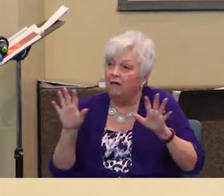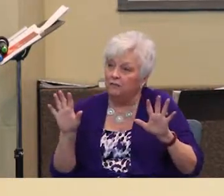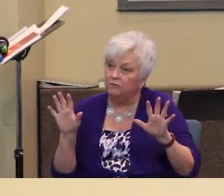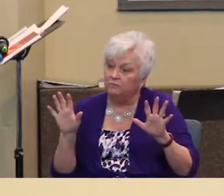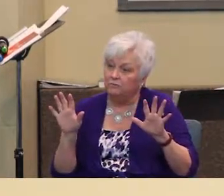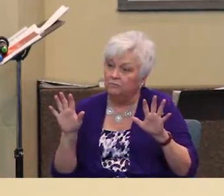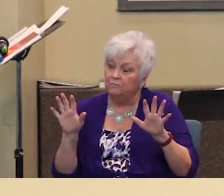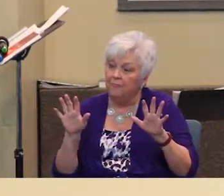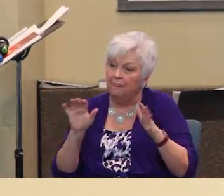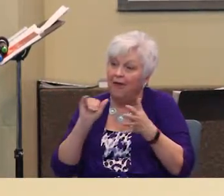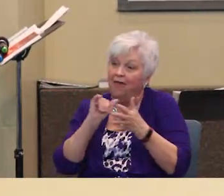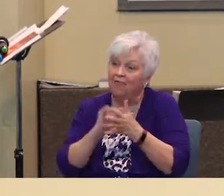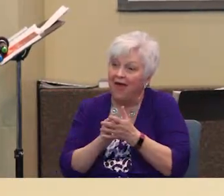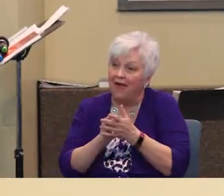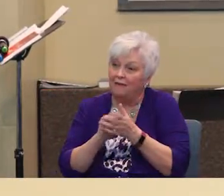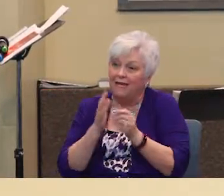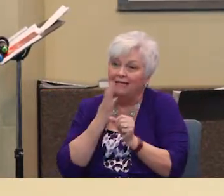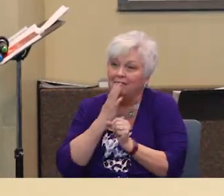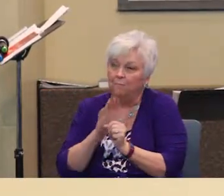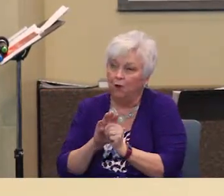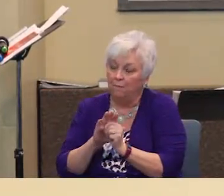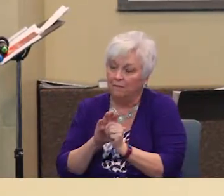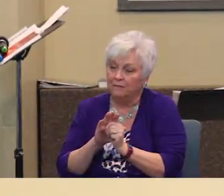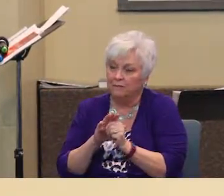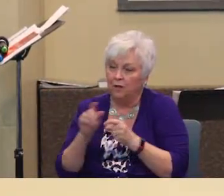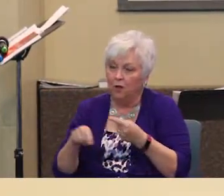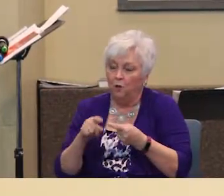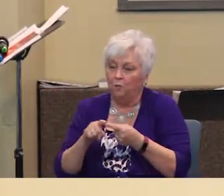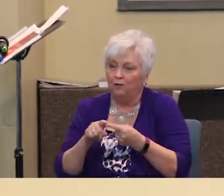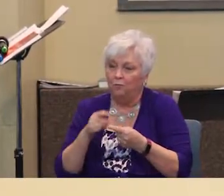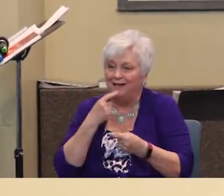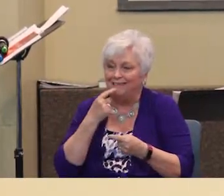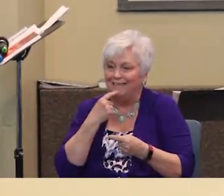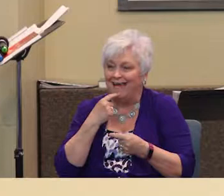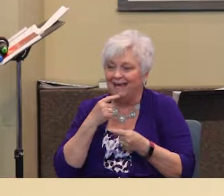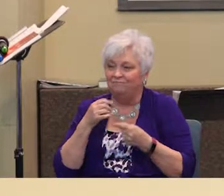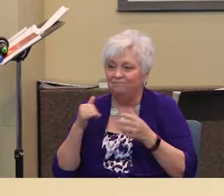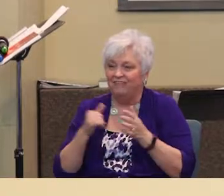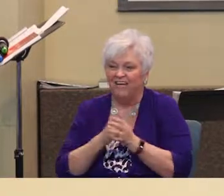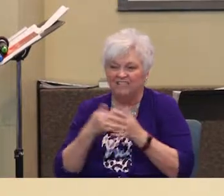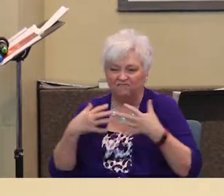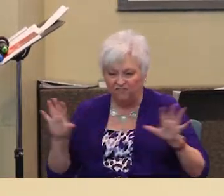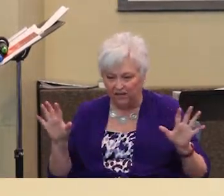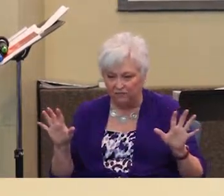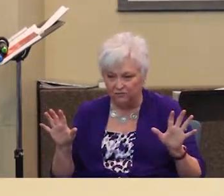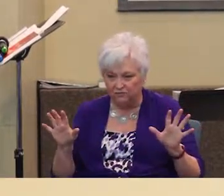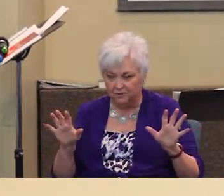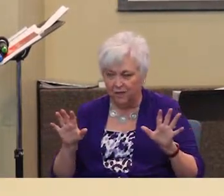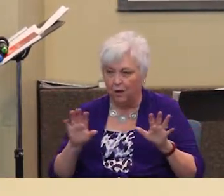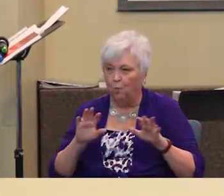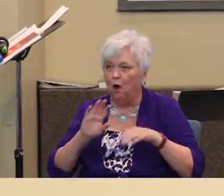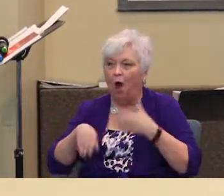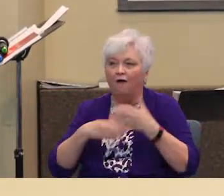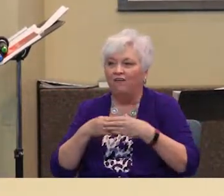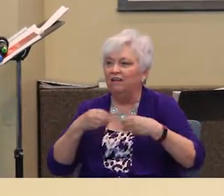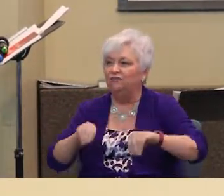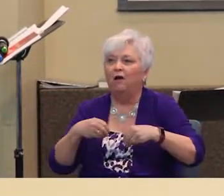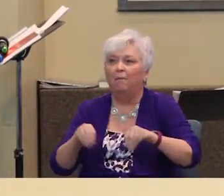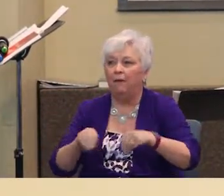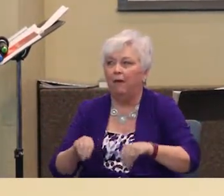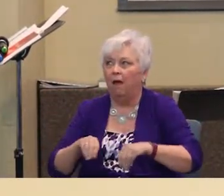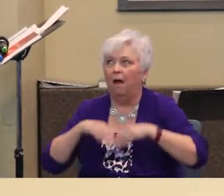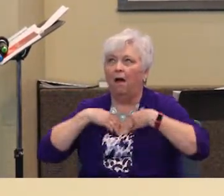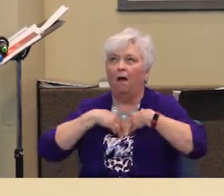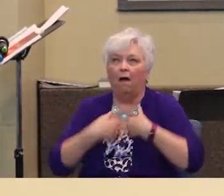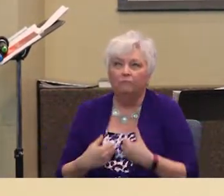That's a promise. See, now when we say it is finished, it's because we've got all of our grocery shopping done. We're like, man, I'm done. I